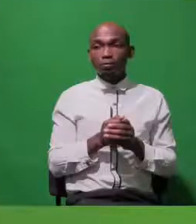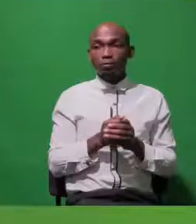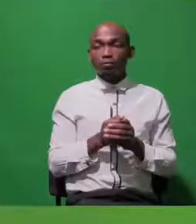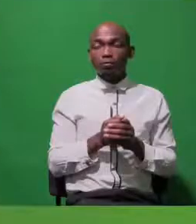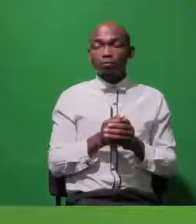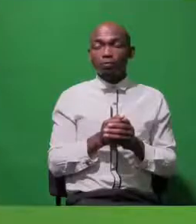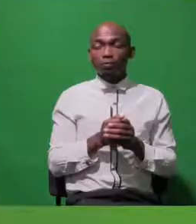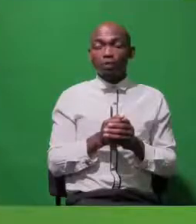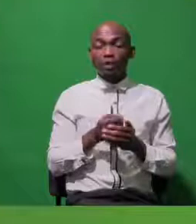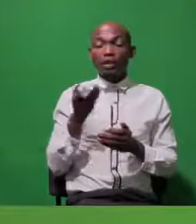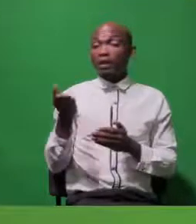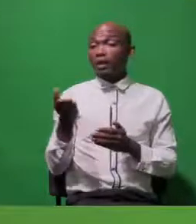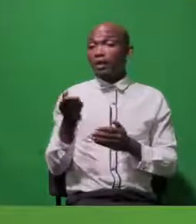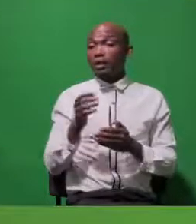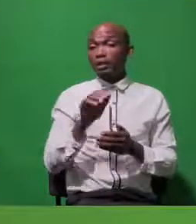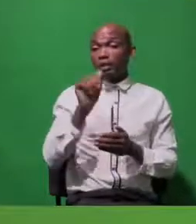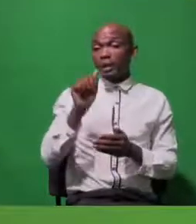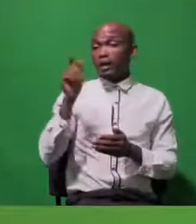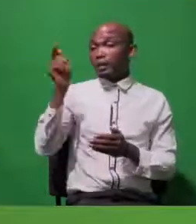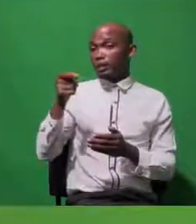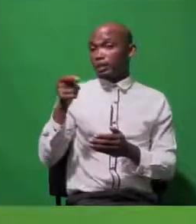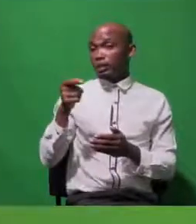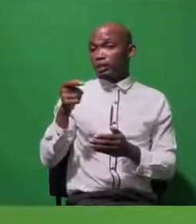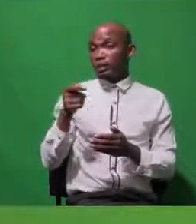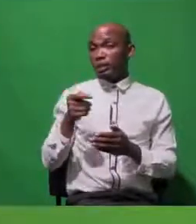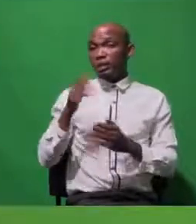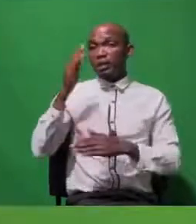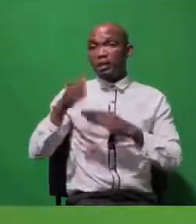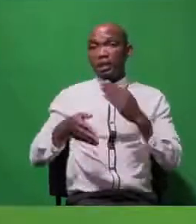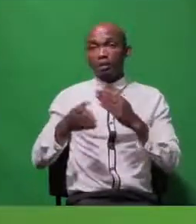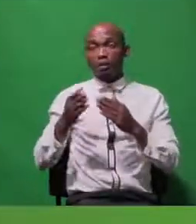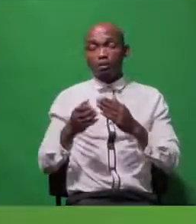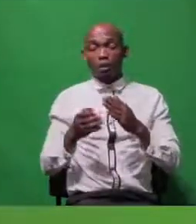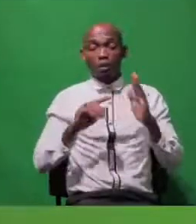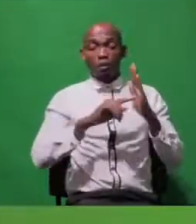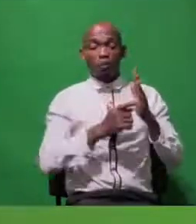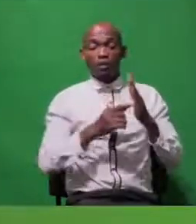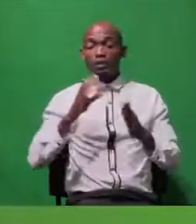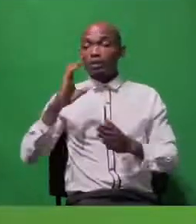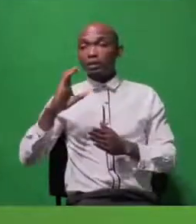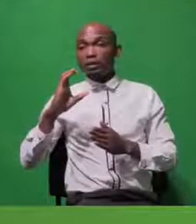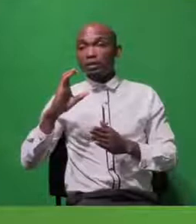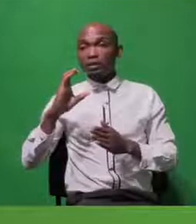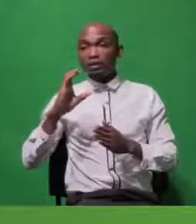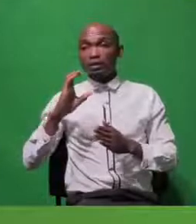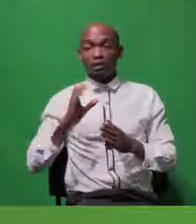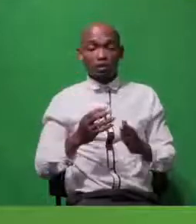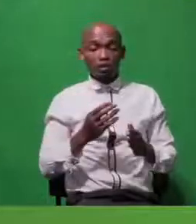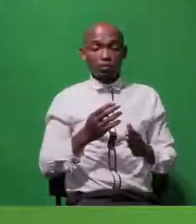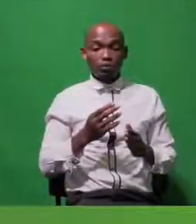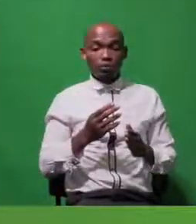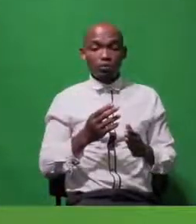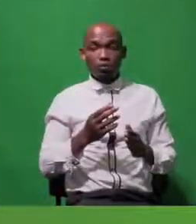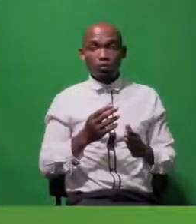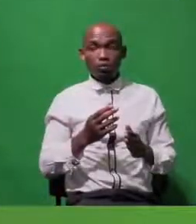is A dash. And the last one, point C, is 27.